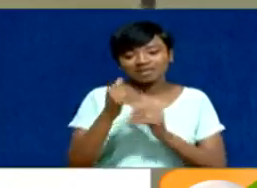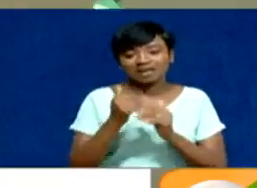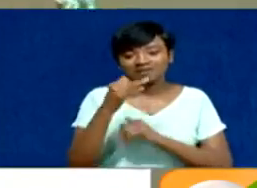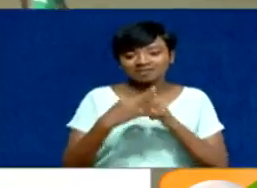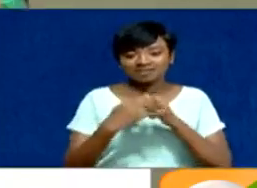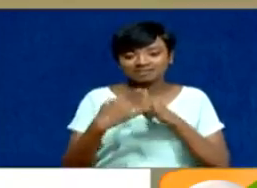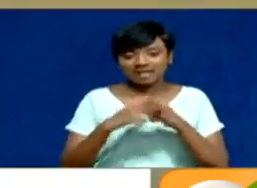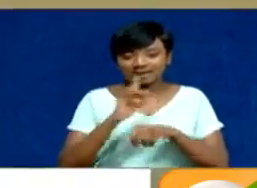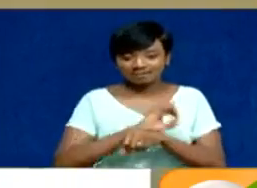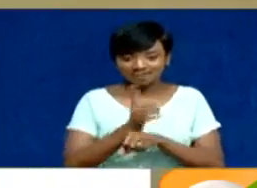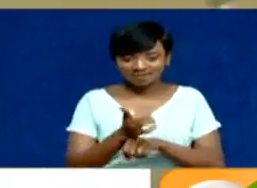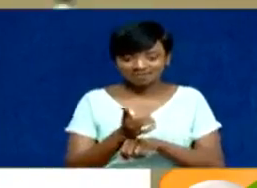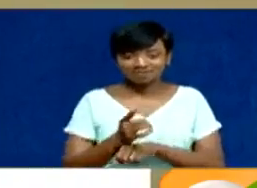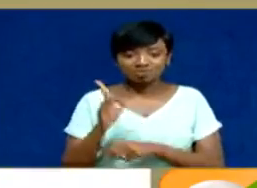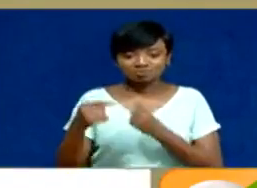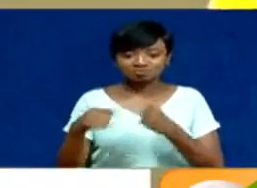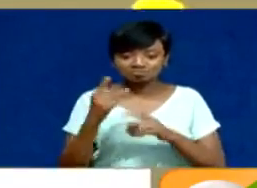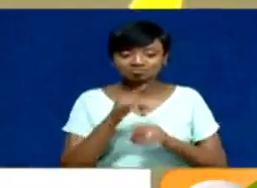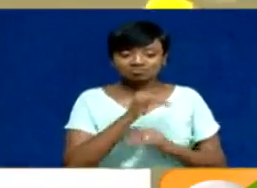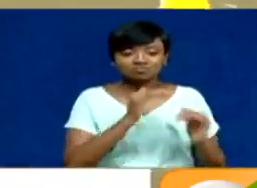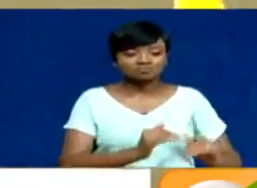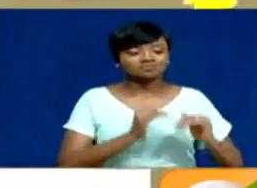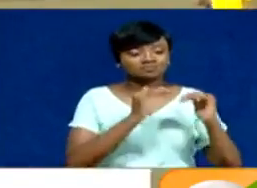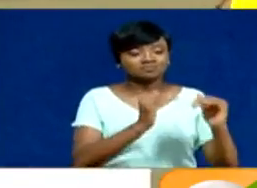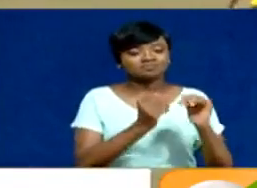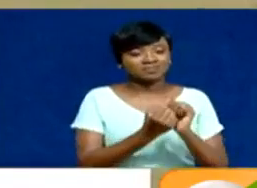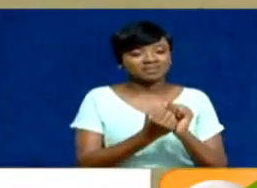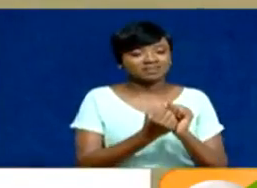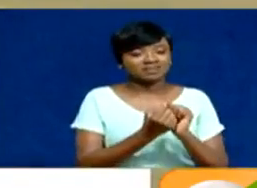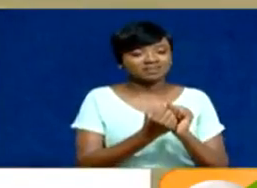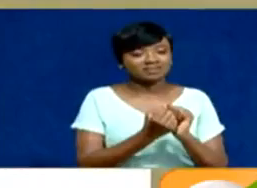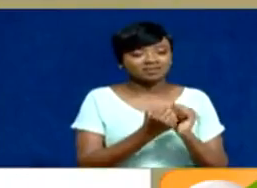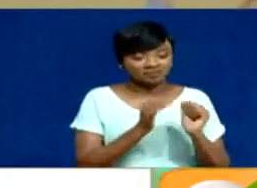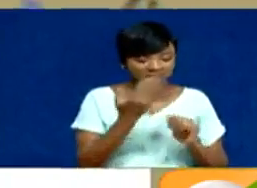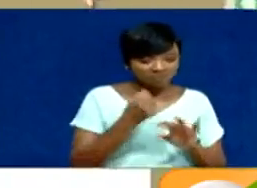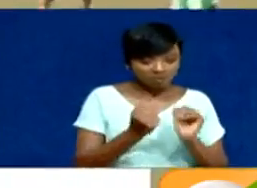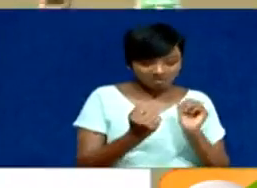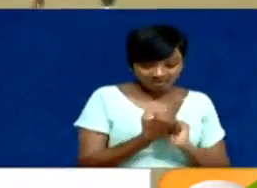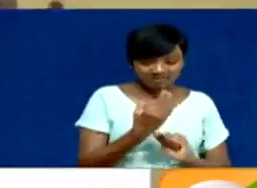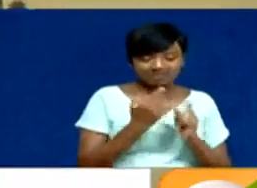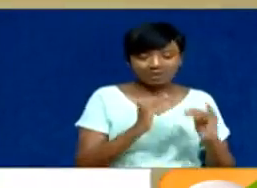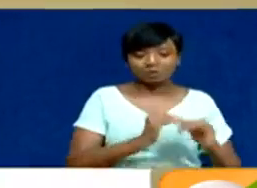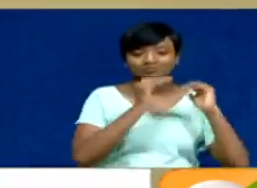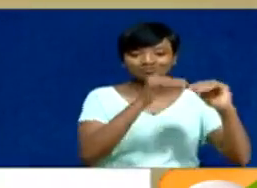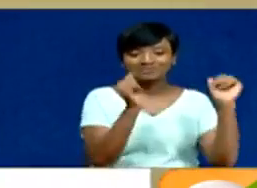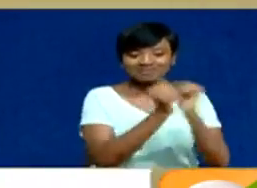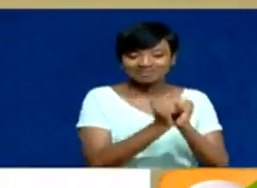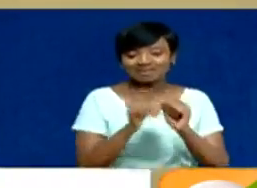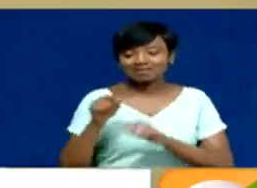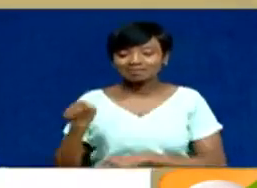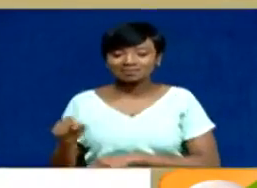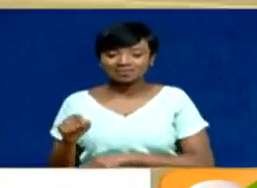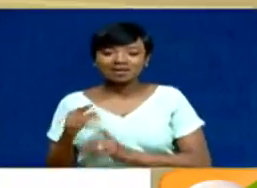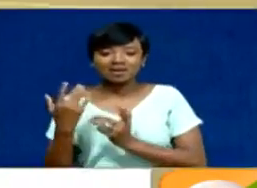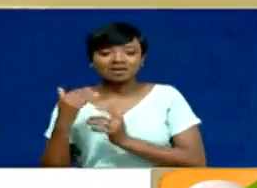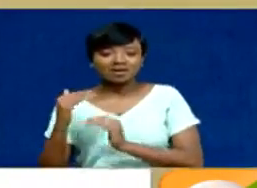89th minute. The win sees Police move from 13th to 10th with 27 points from 22 matches, while Gor Mahia dropped